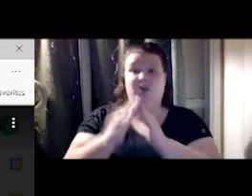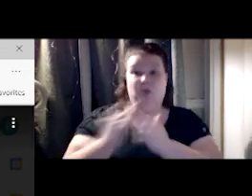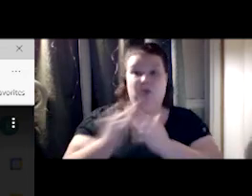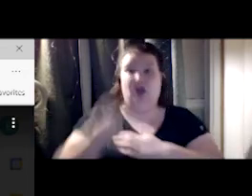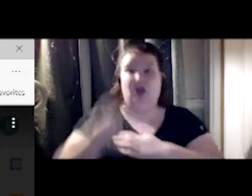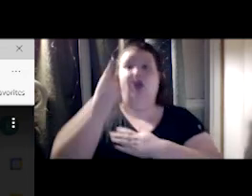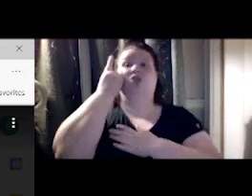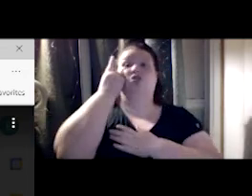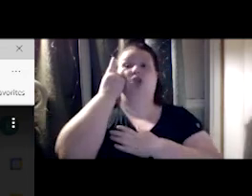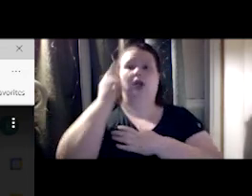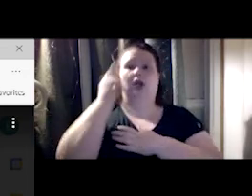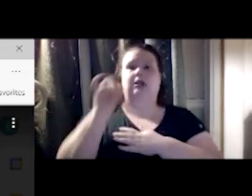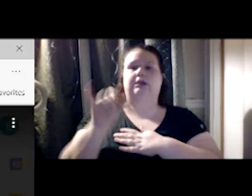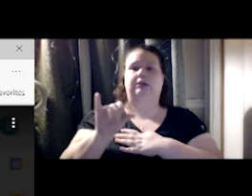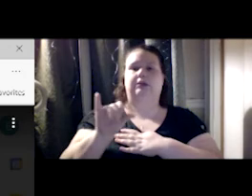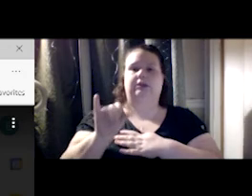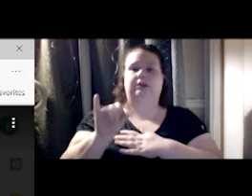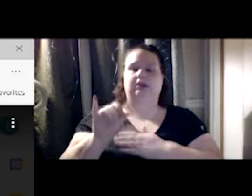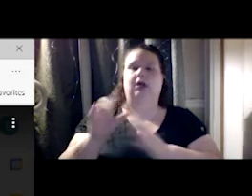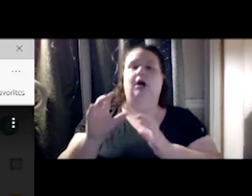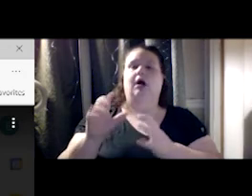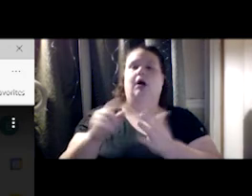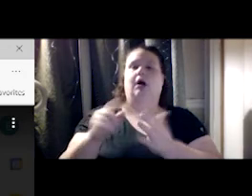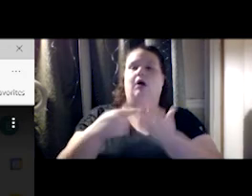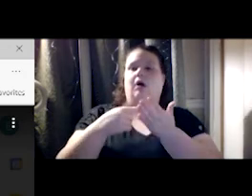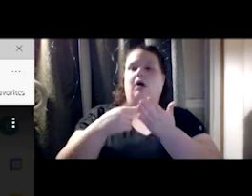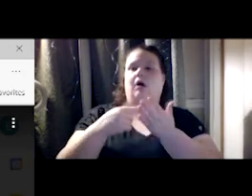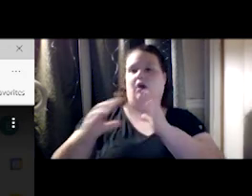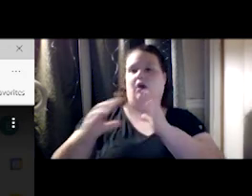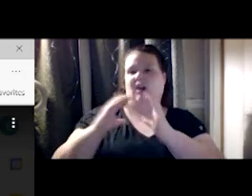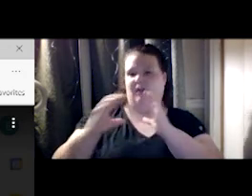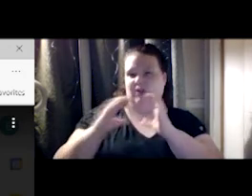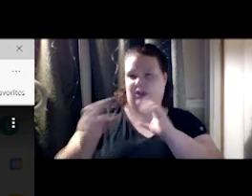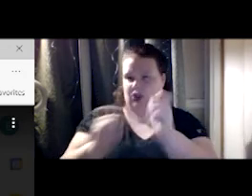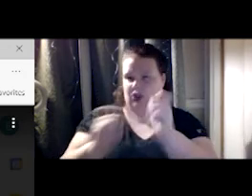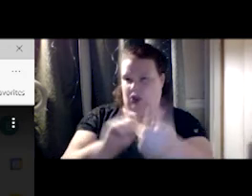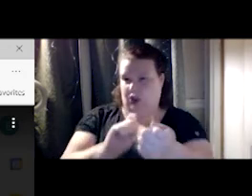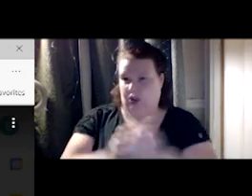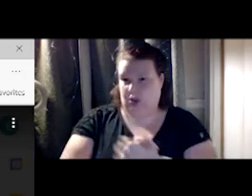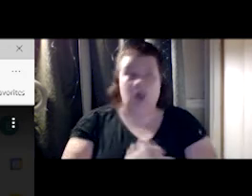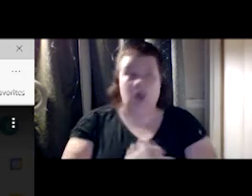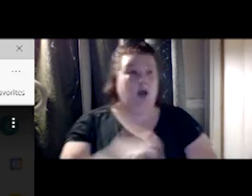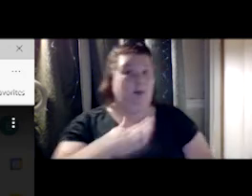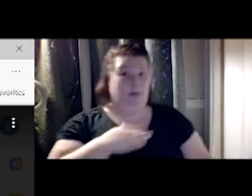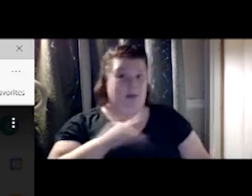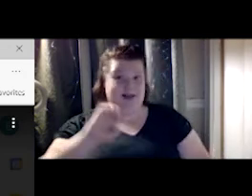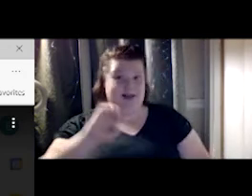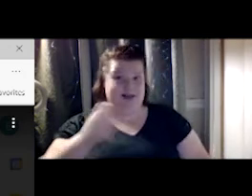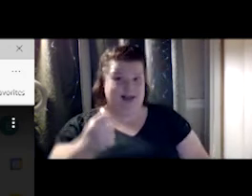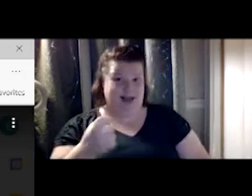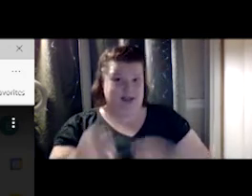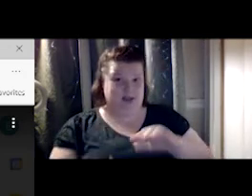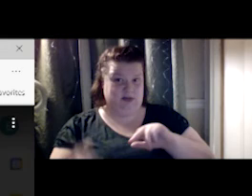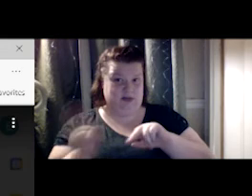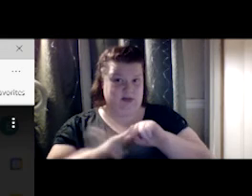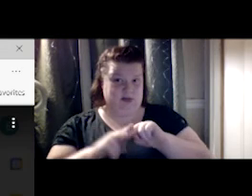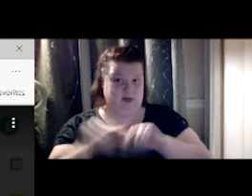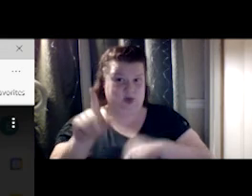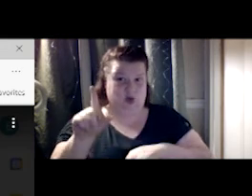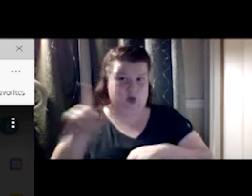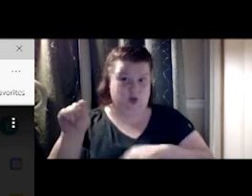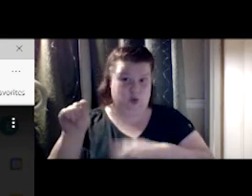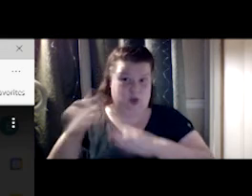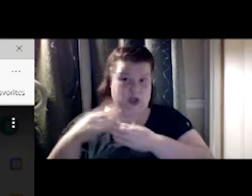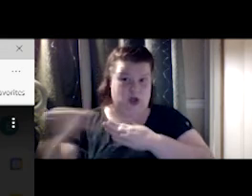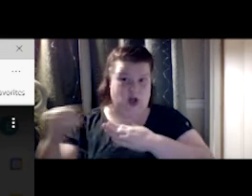that, it's a different conversation that you're telling me my taxes are going to go up, you know, $20 a month or,